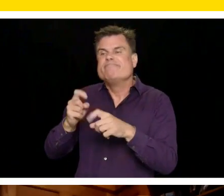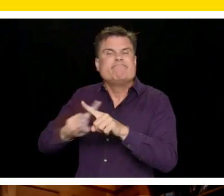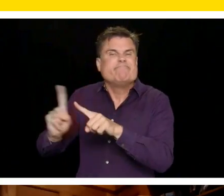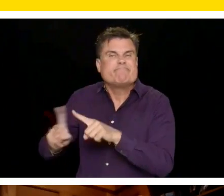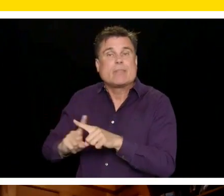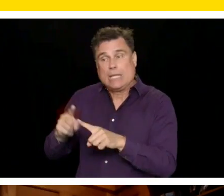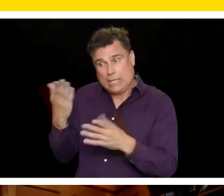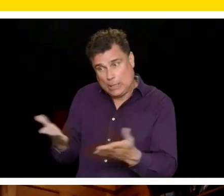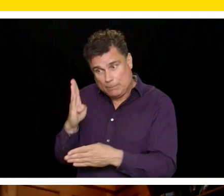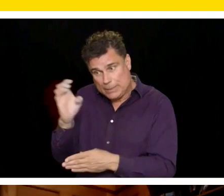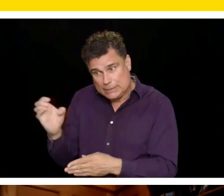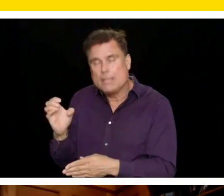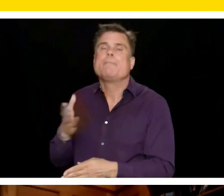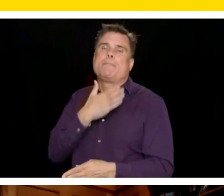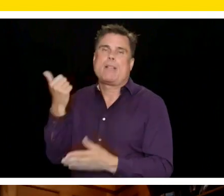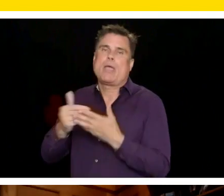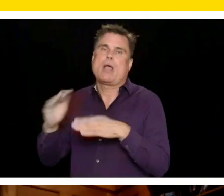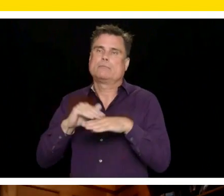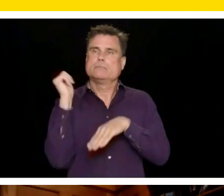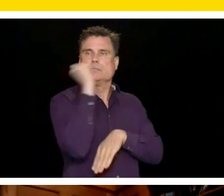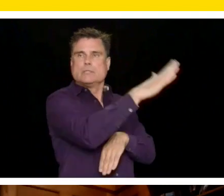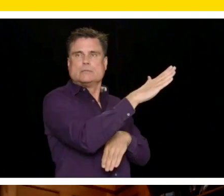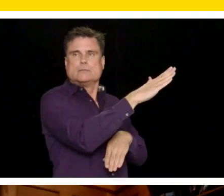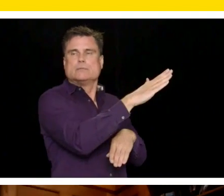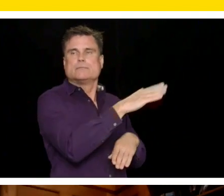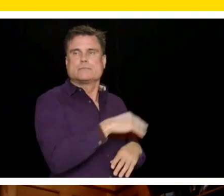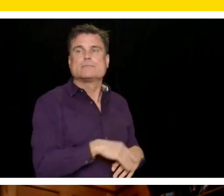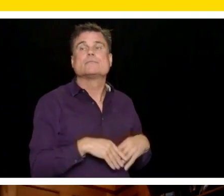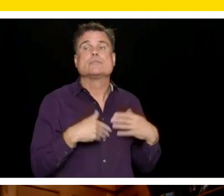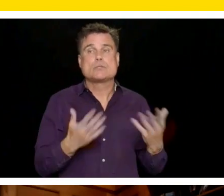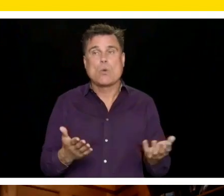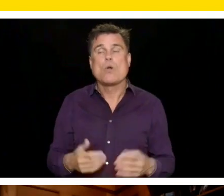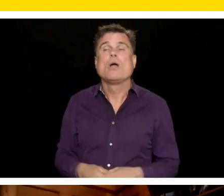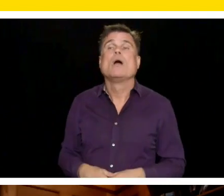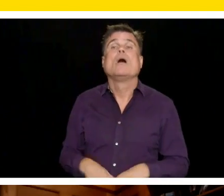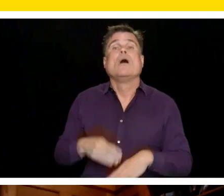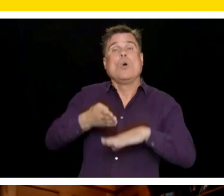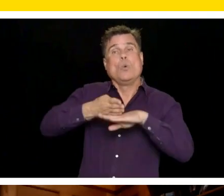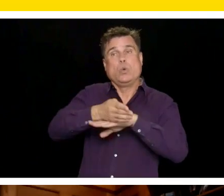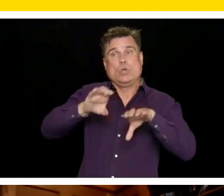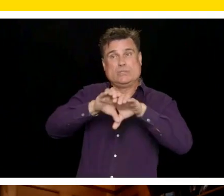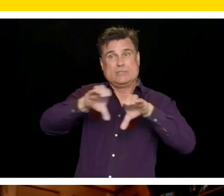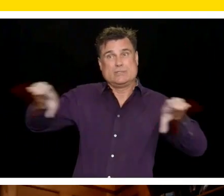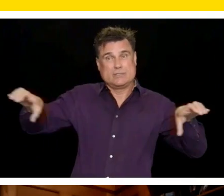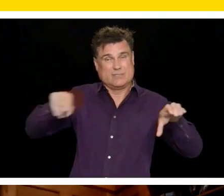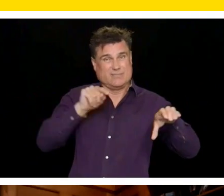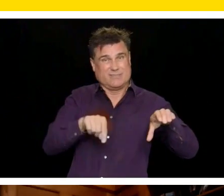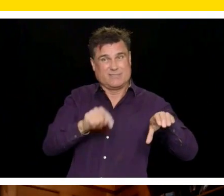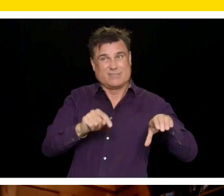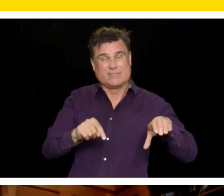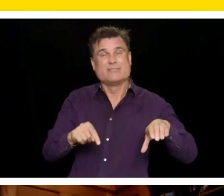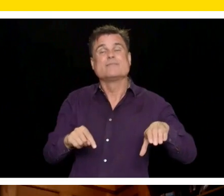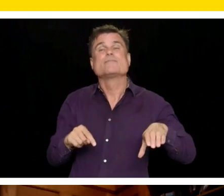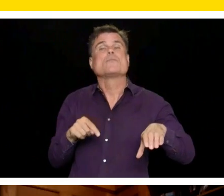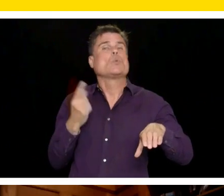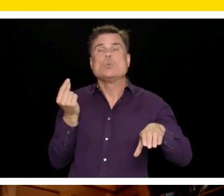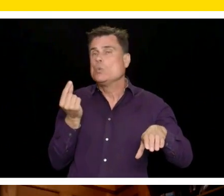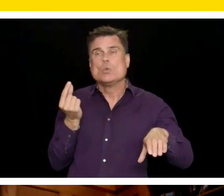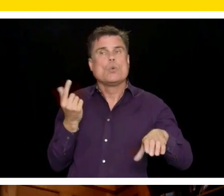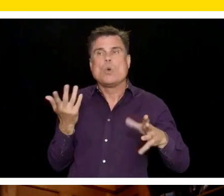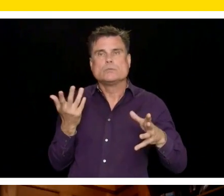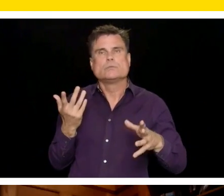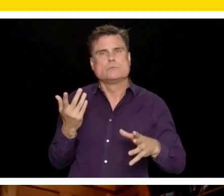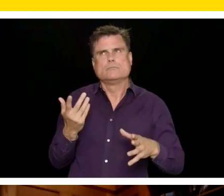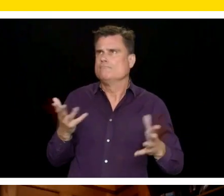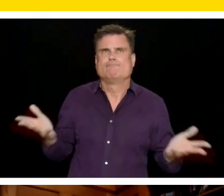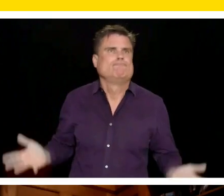innovation. And we need to start marketing that opportunity, or the product that we have, better yet, is a better way to say it, the product that we have to other